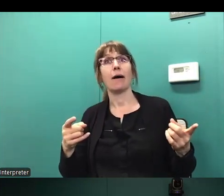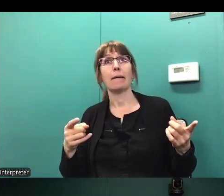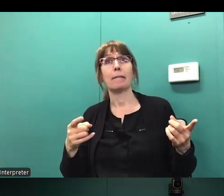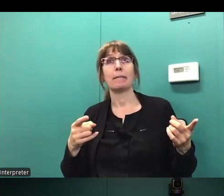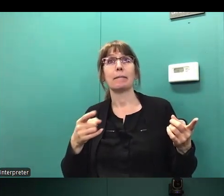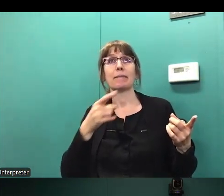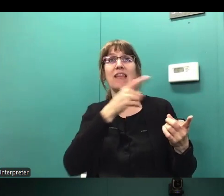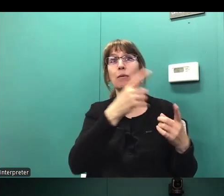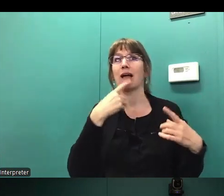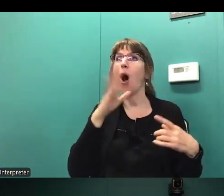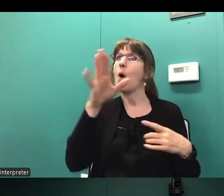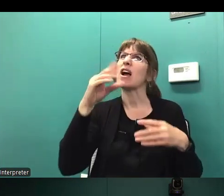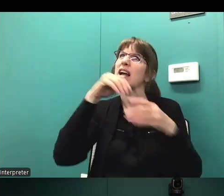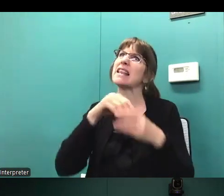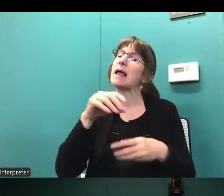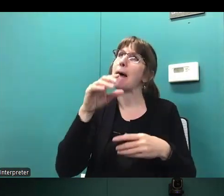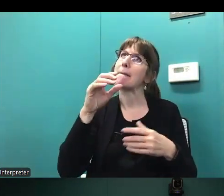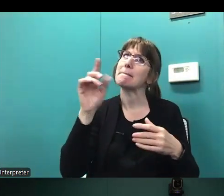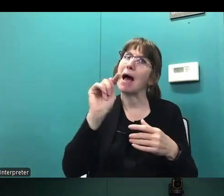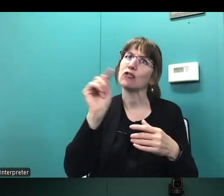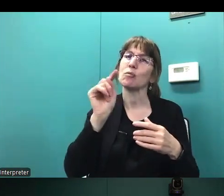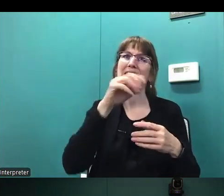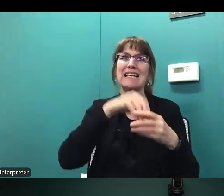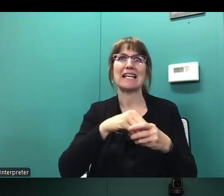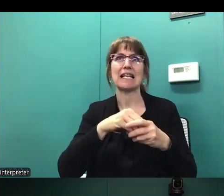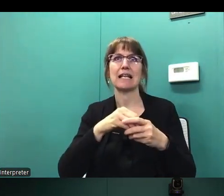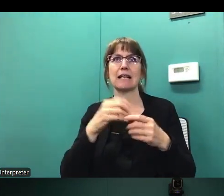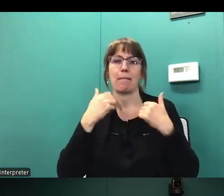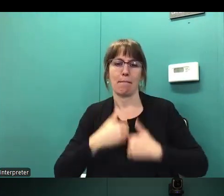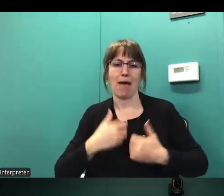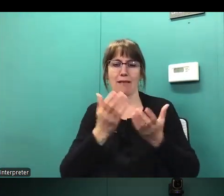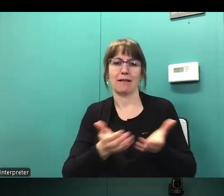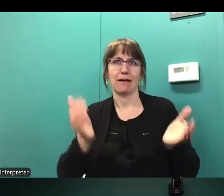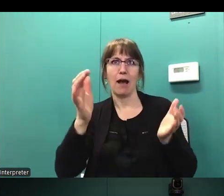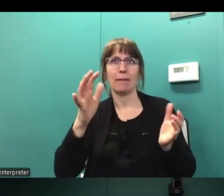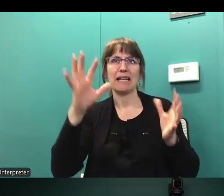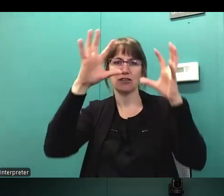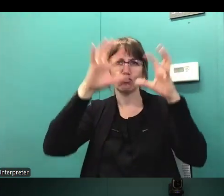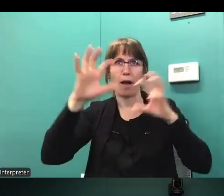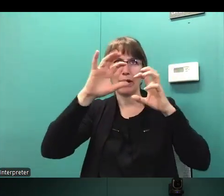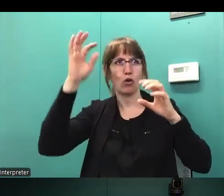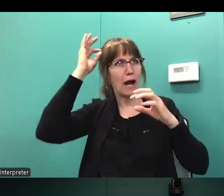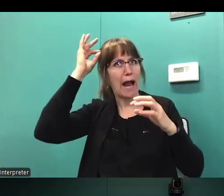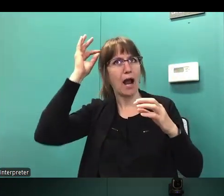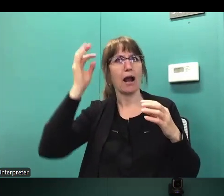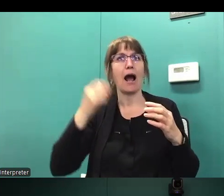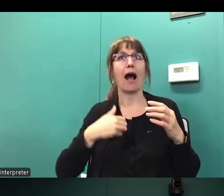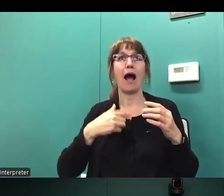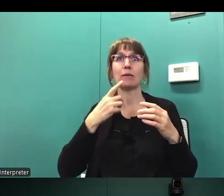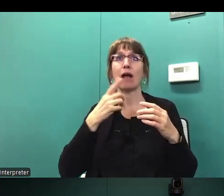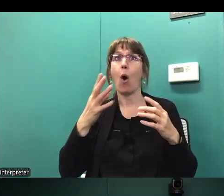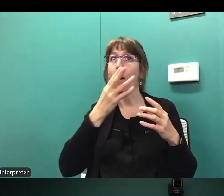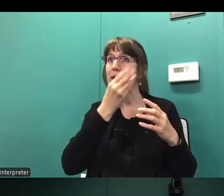in the bathroom and they're like in the bathtub and he's scrubbing her hair, you know what I mean? And so I'm like, Jen, I can't see anything. And then I'm